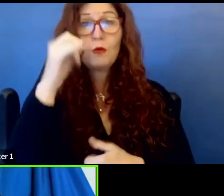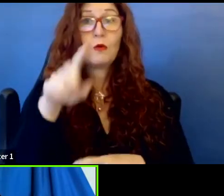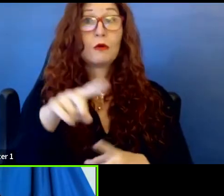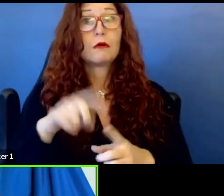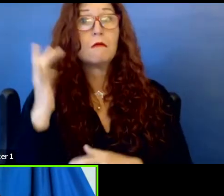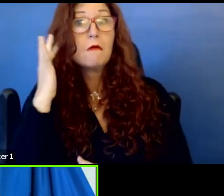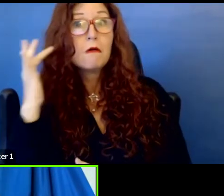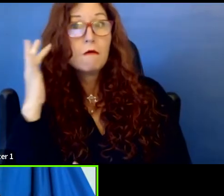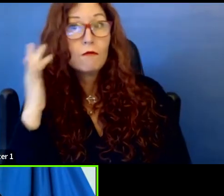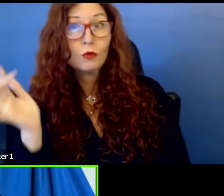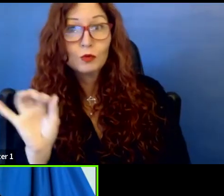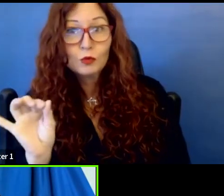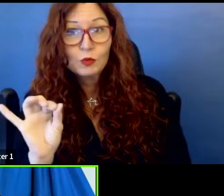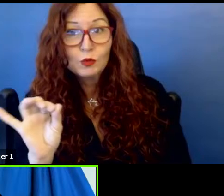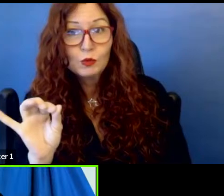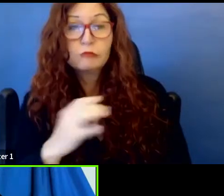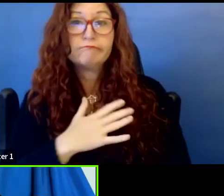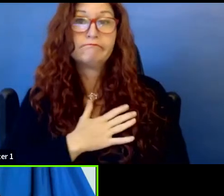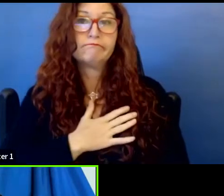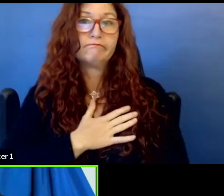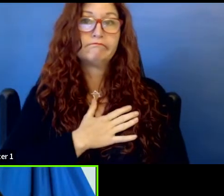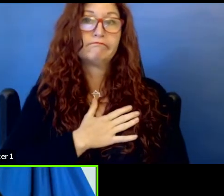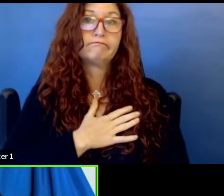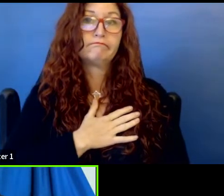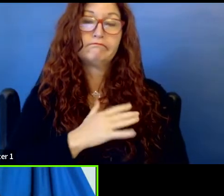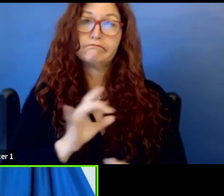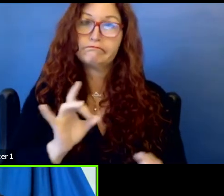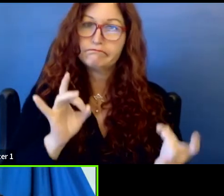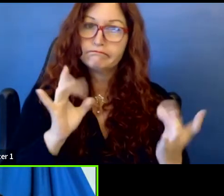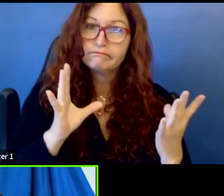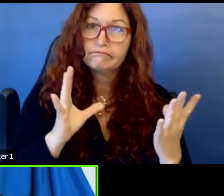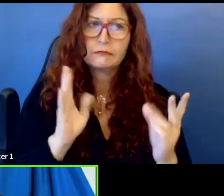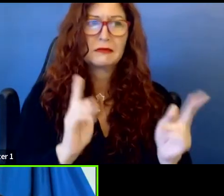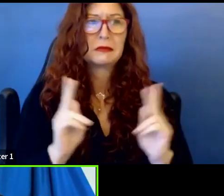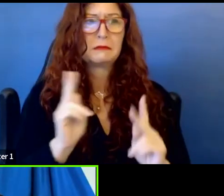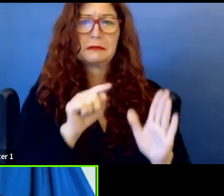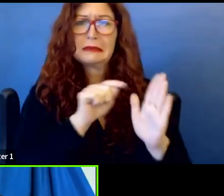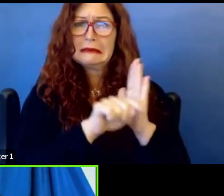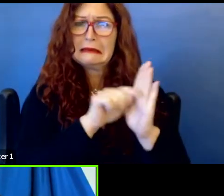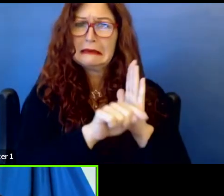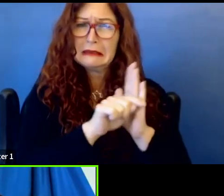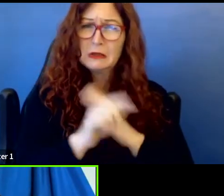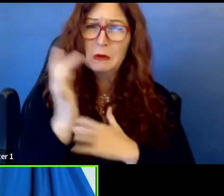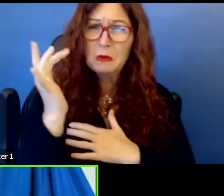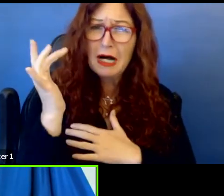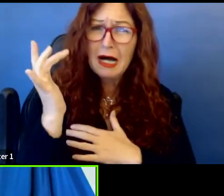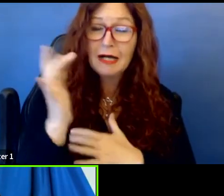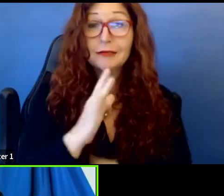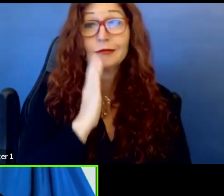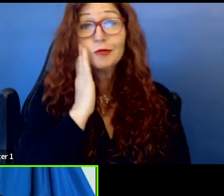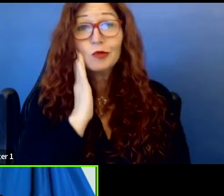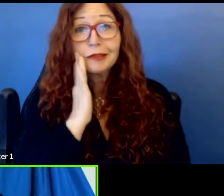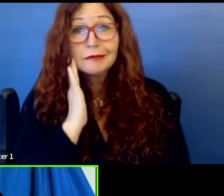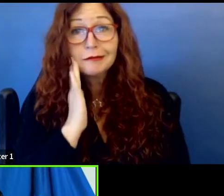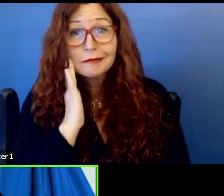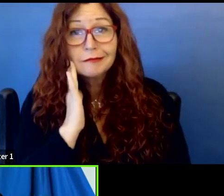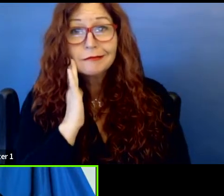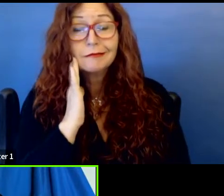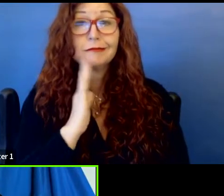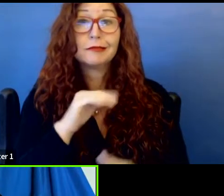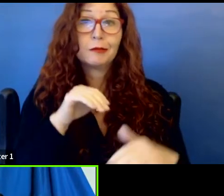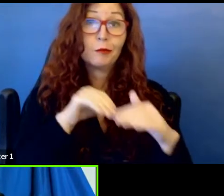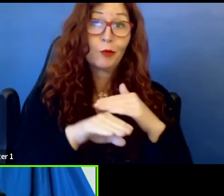the innocent lives of life that was based on race and national origin among other things i would like to thank all the